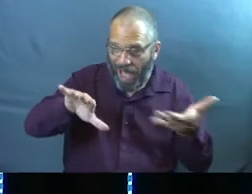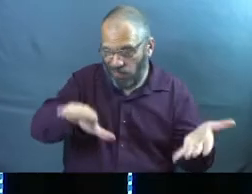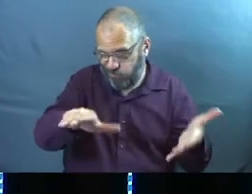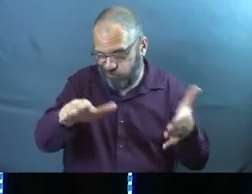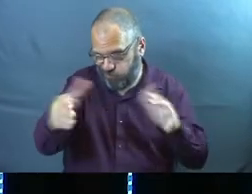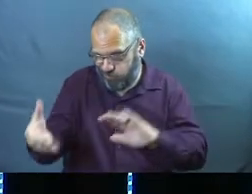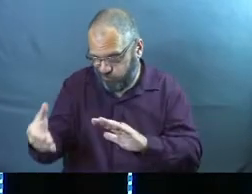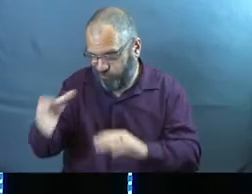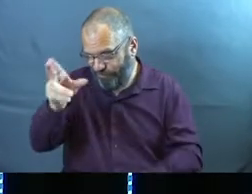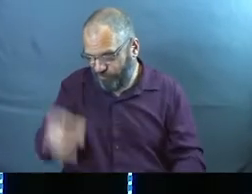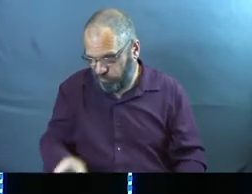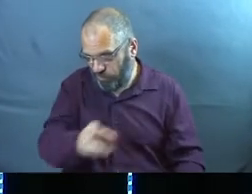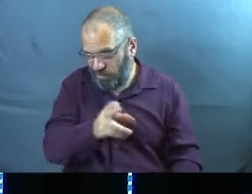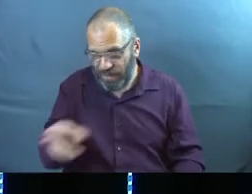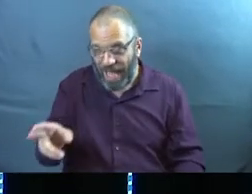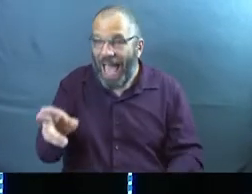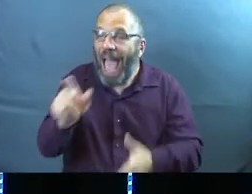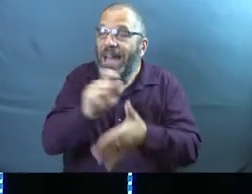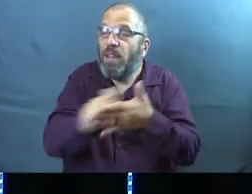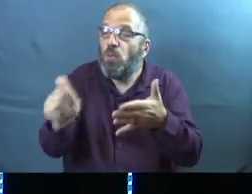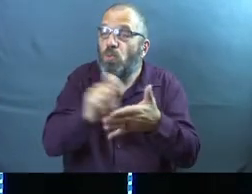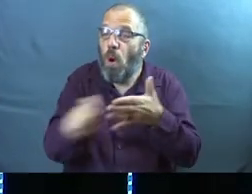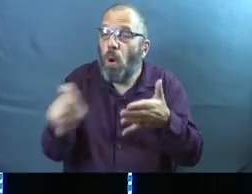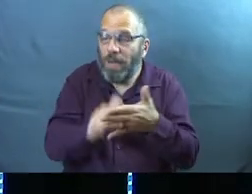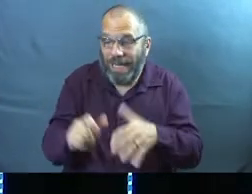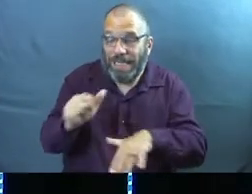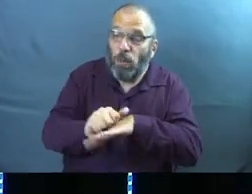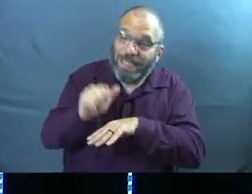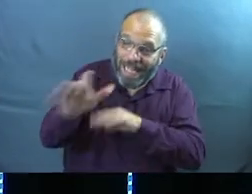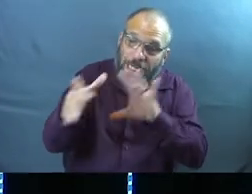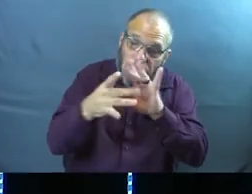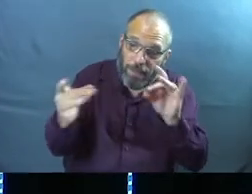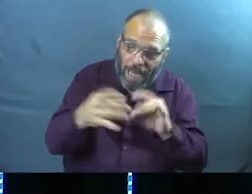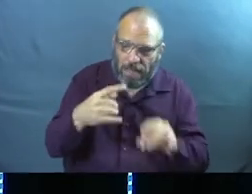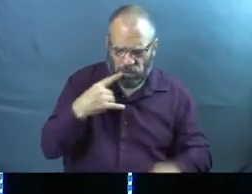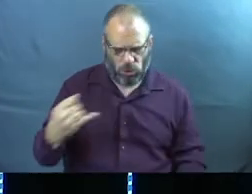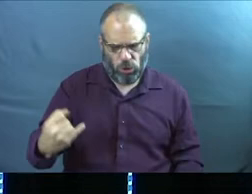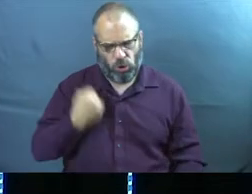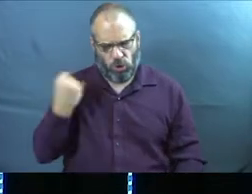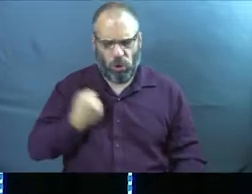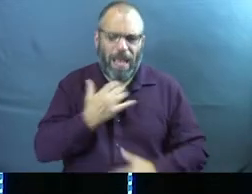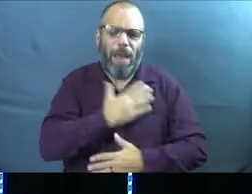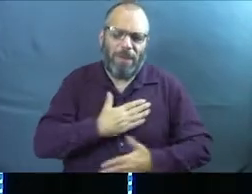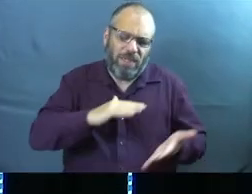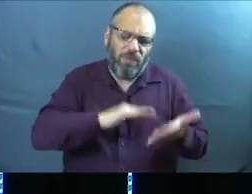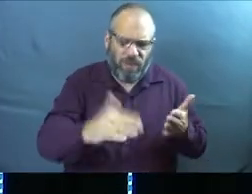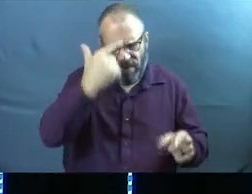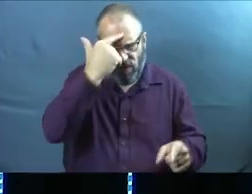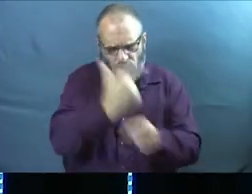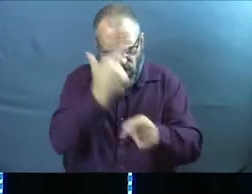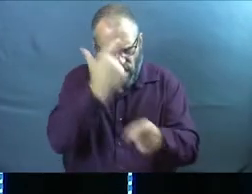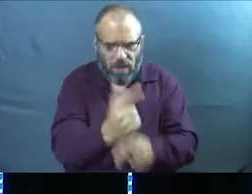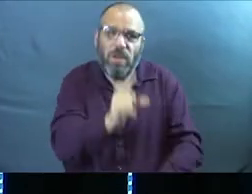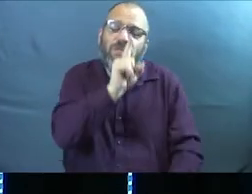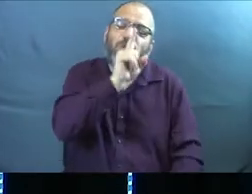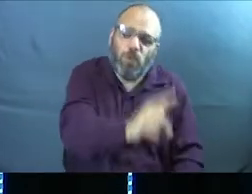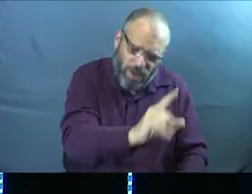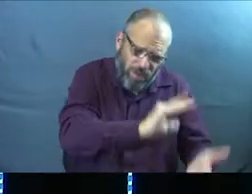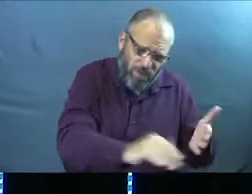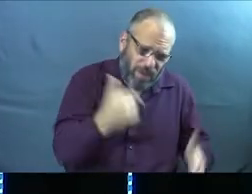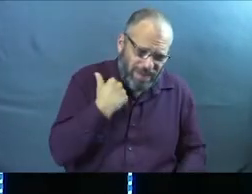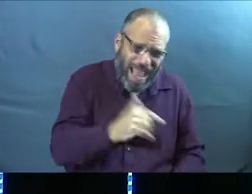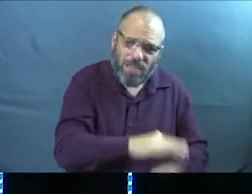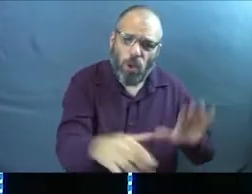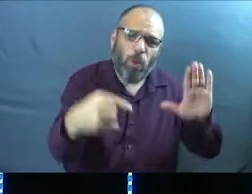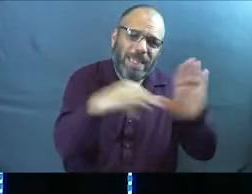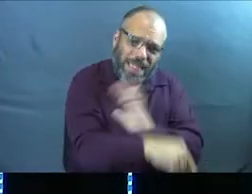on his deathbed, and he wrote this down, and we're sending it to you, and says, Joseph, please forgive us for real, and don't